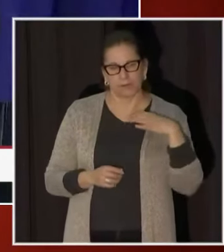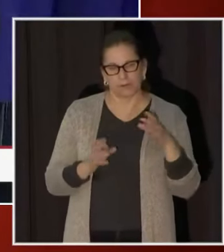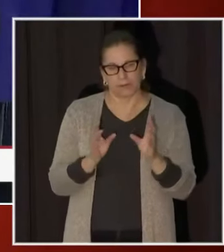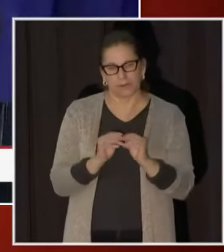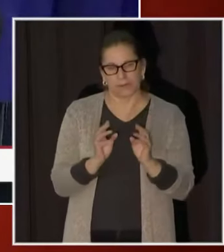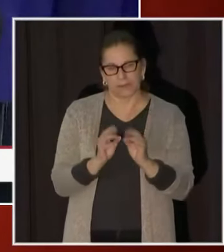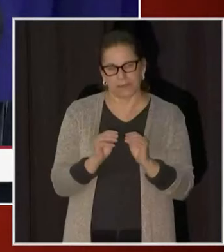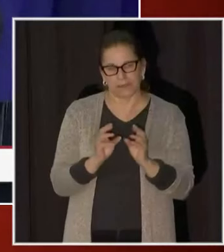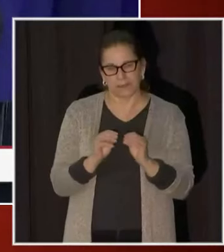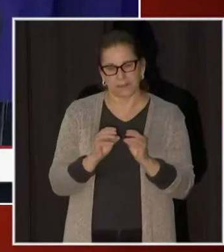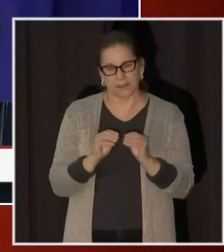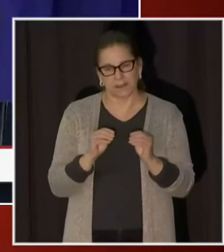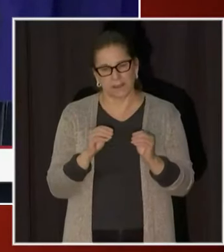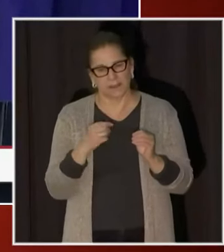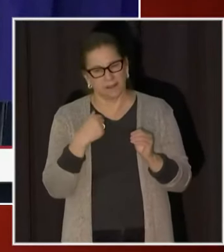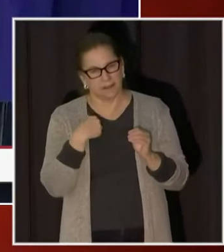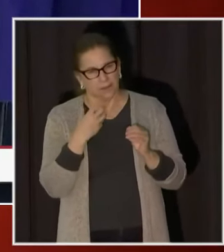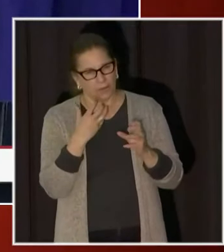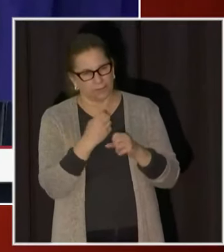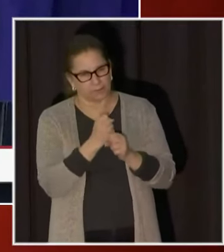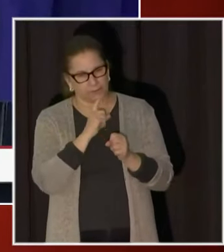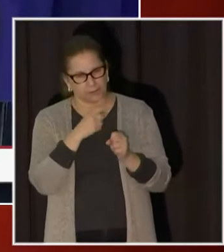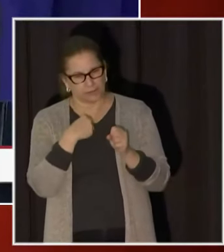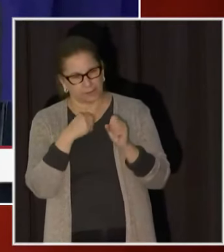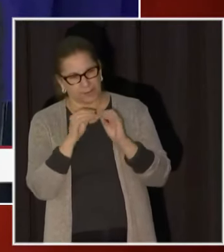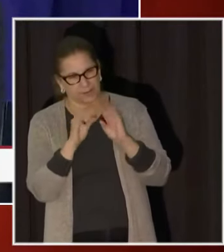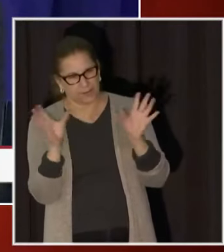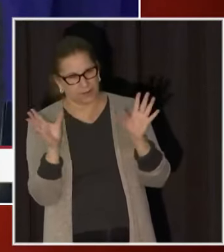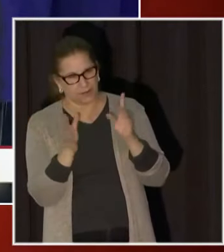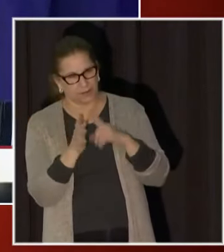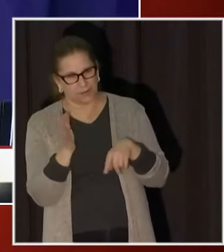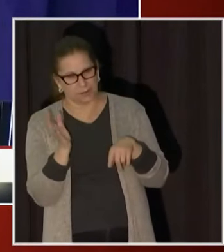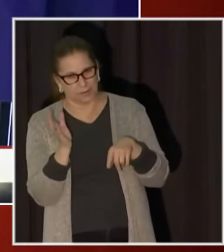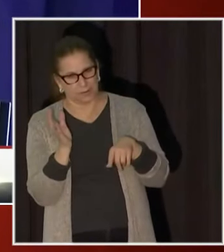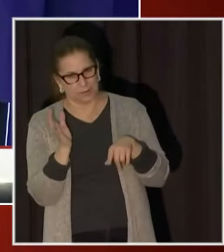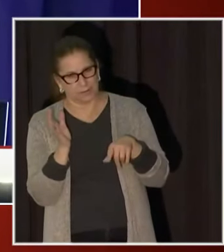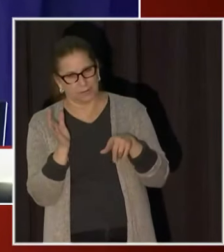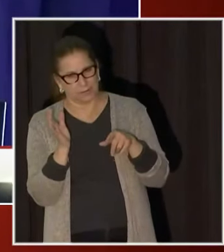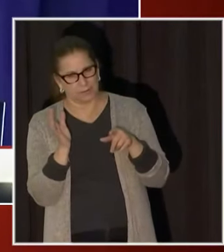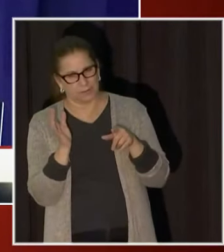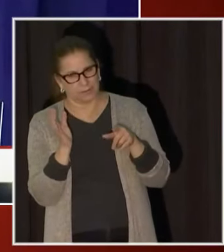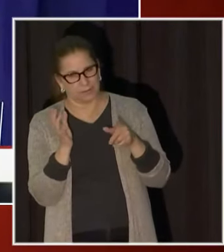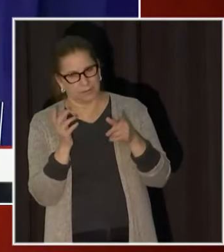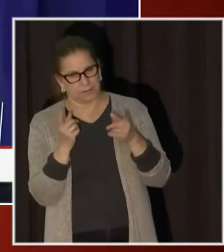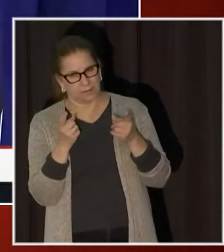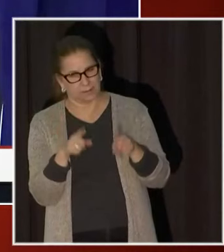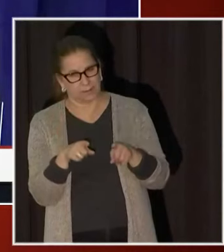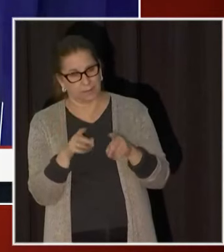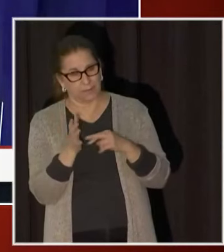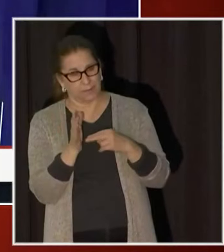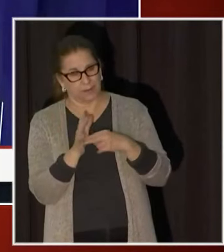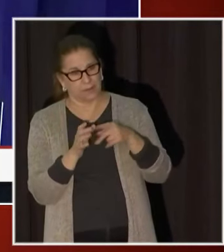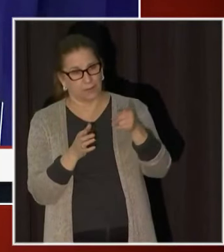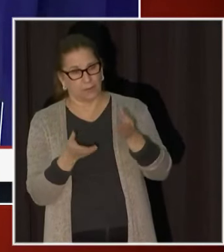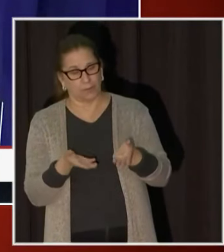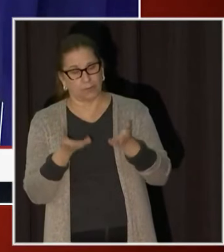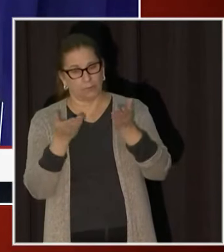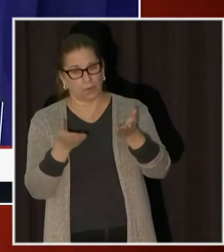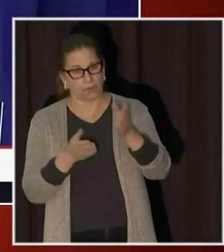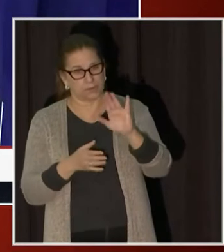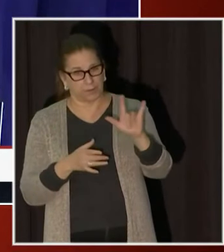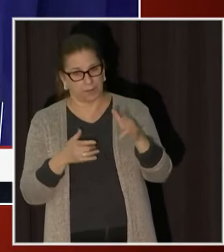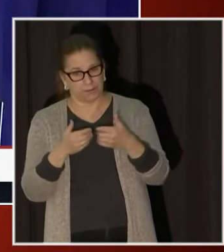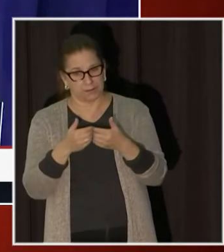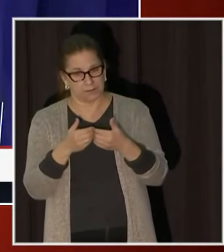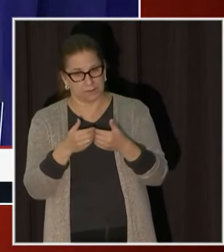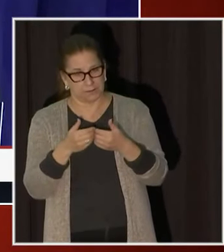I want to make clear that I understand something. Is there going to be a separate bill that Mr. Allen is proposing, or are you going to